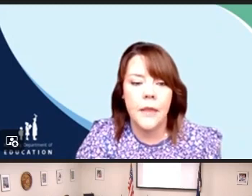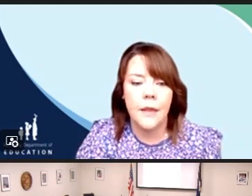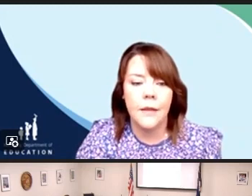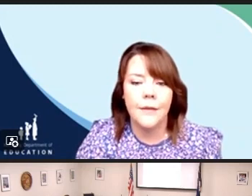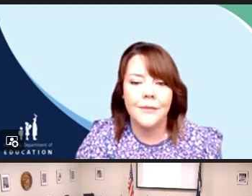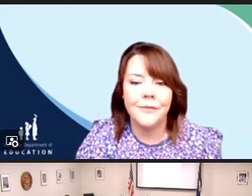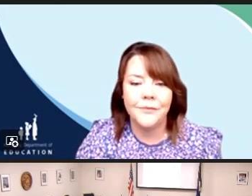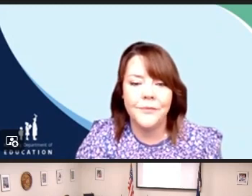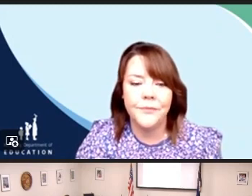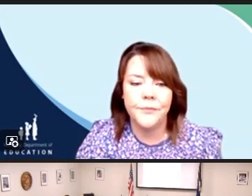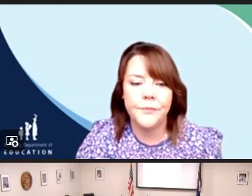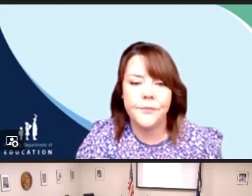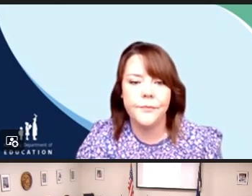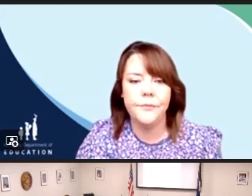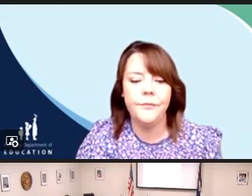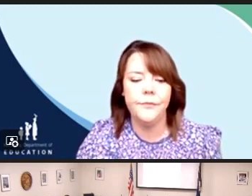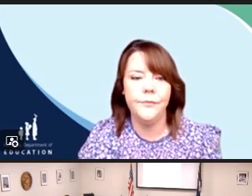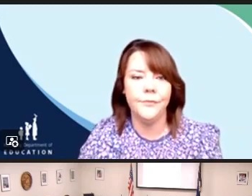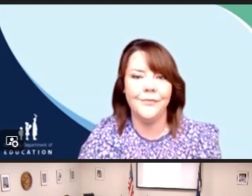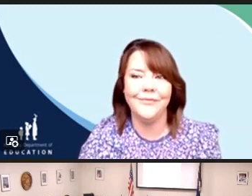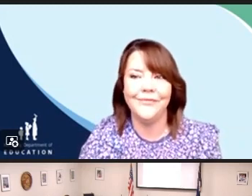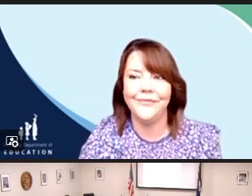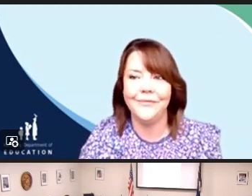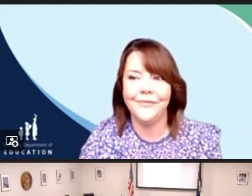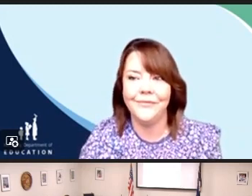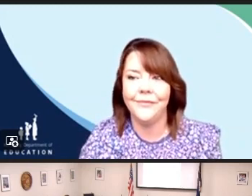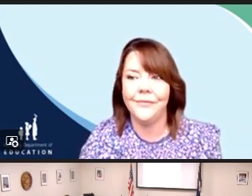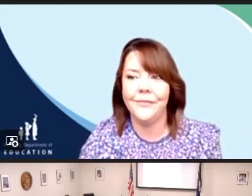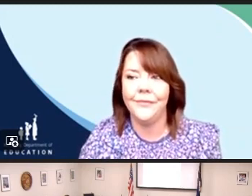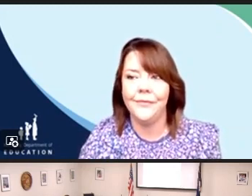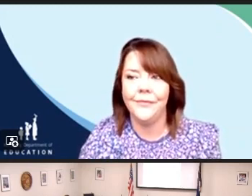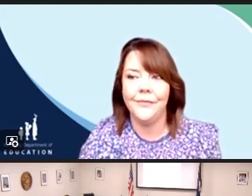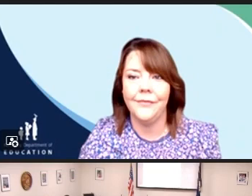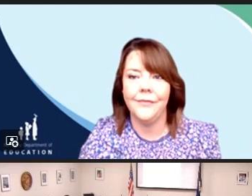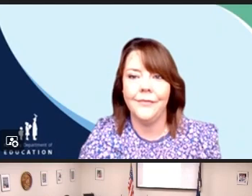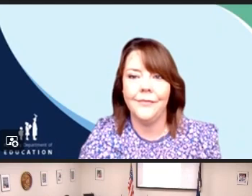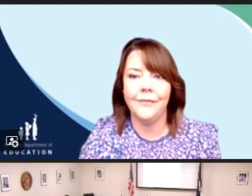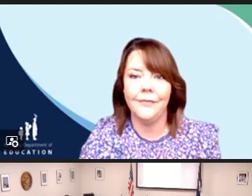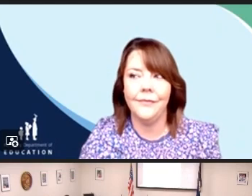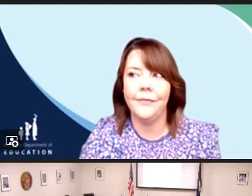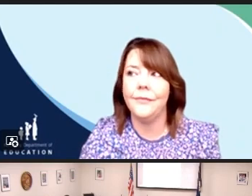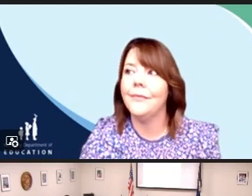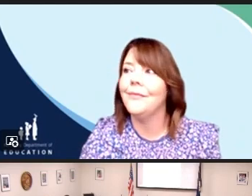Awesome, thank you. Does anybody have any questions for Natasha?